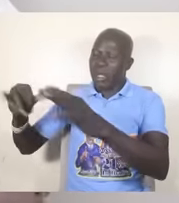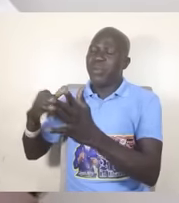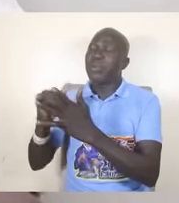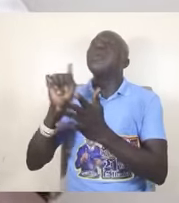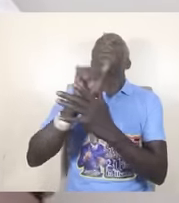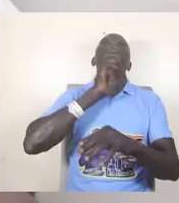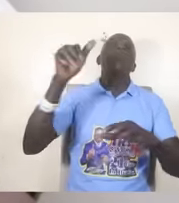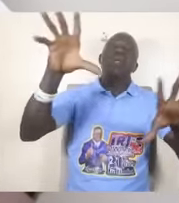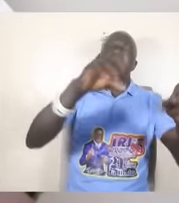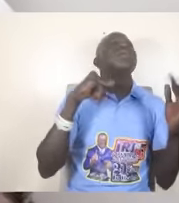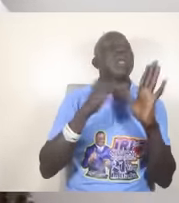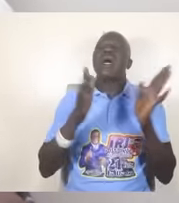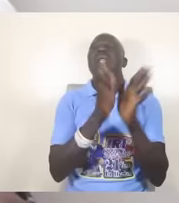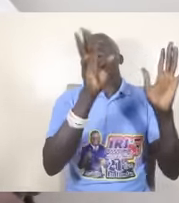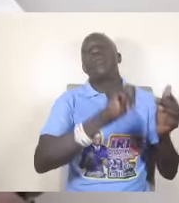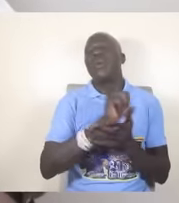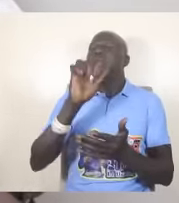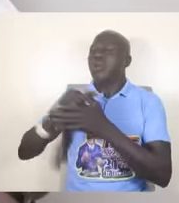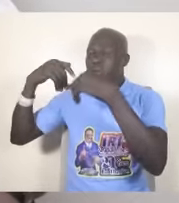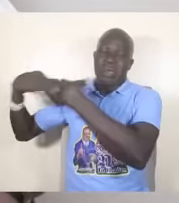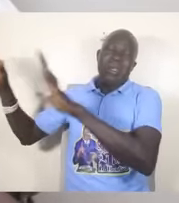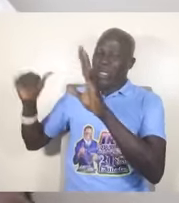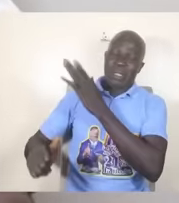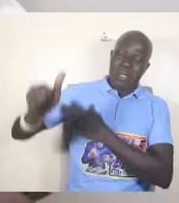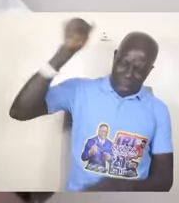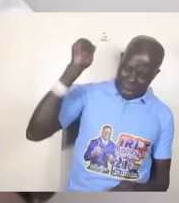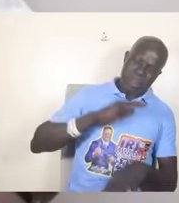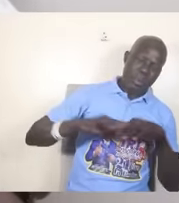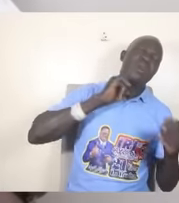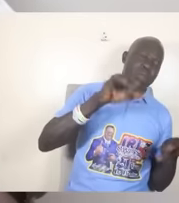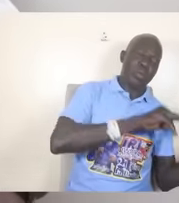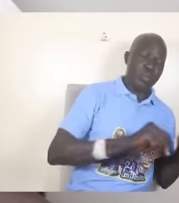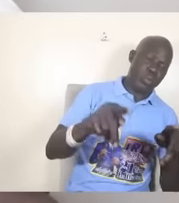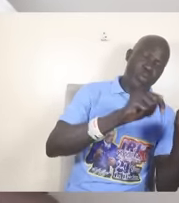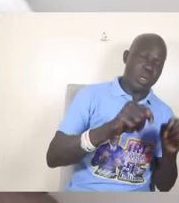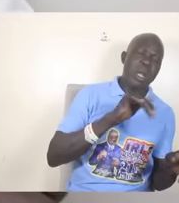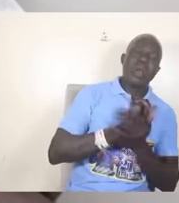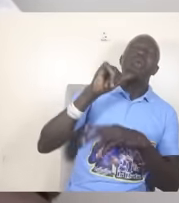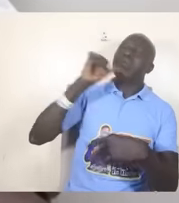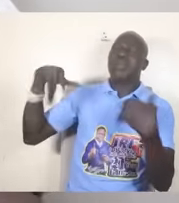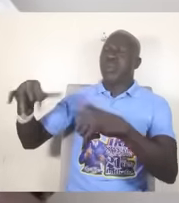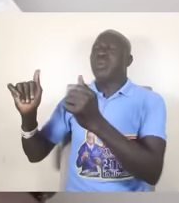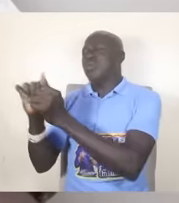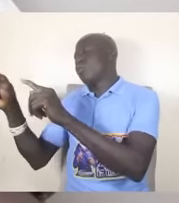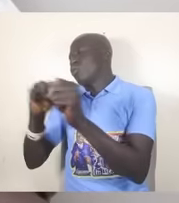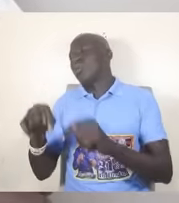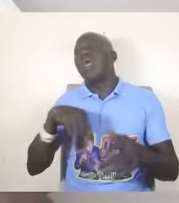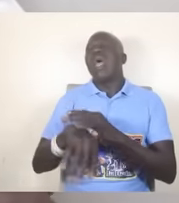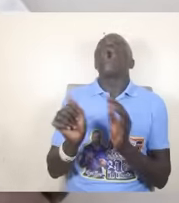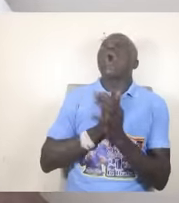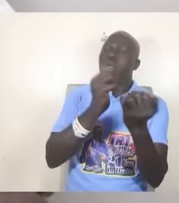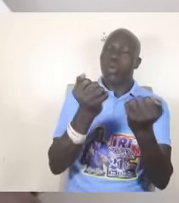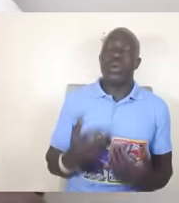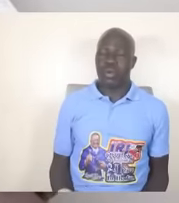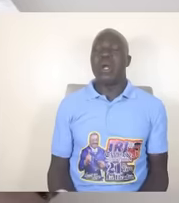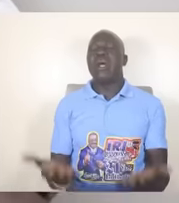lo ni gba so that we not allow them to mark for you to reject I don't in myself we are not moving together I just say myself we don't have deal together emi fe